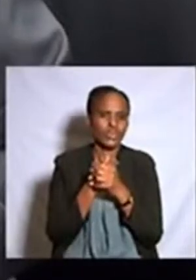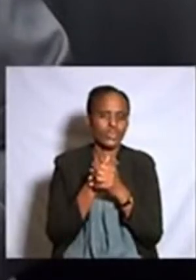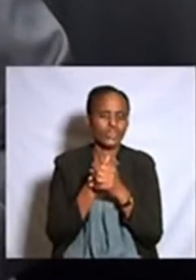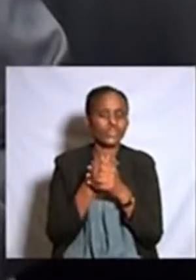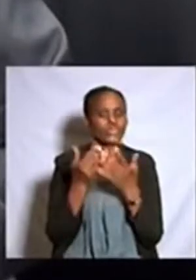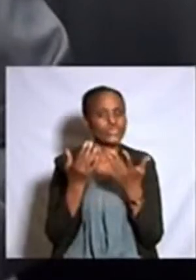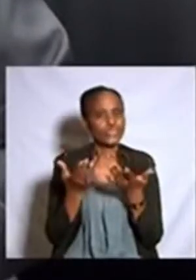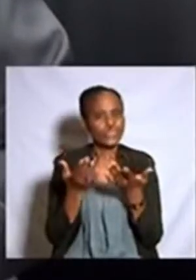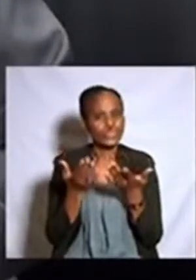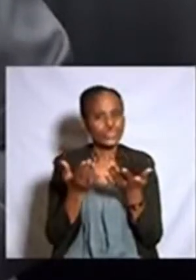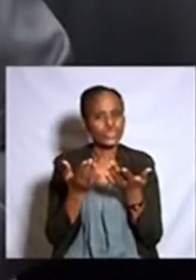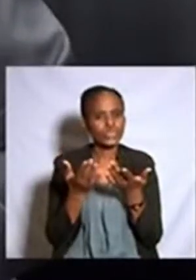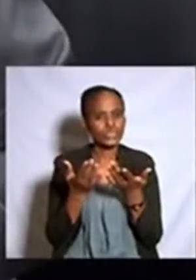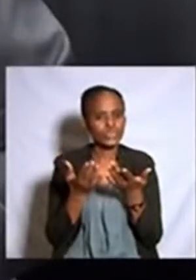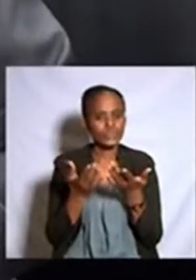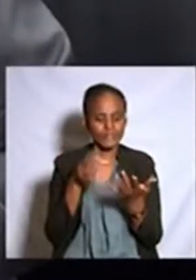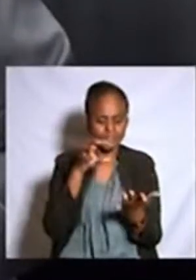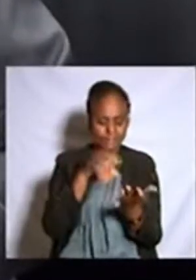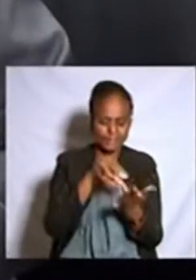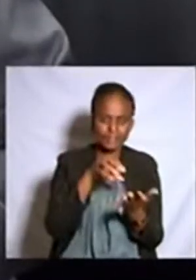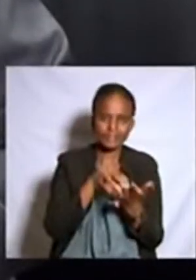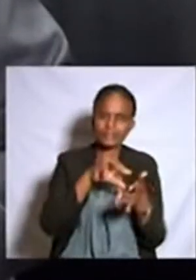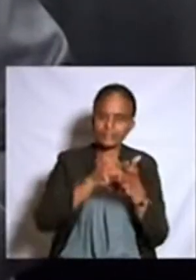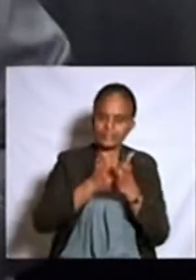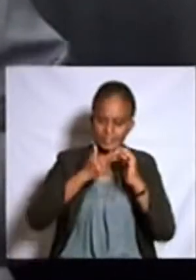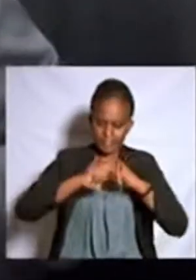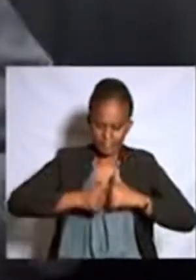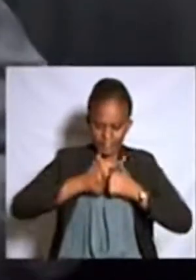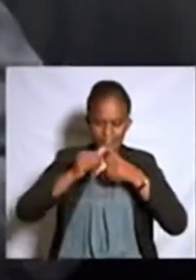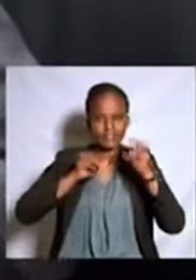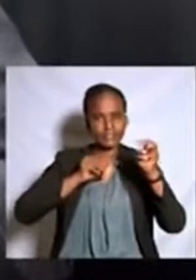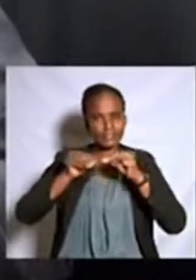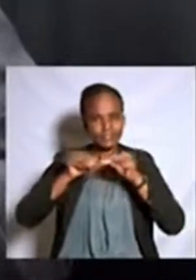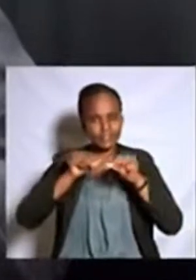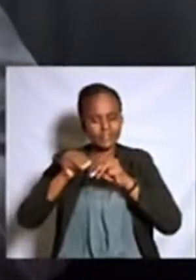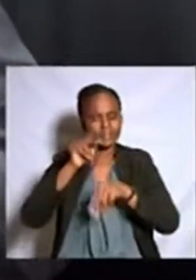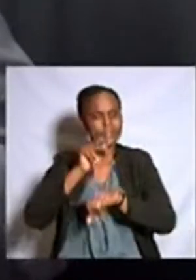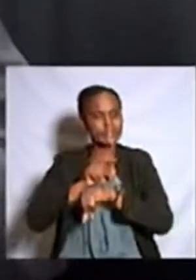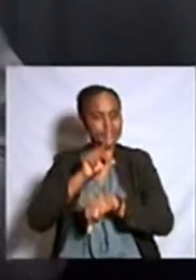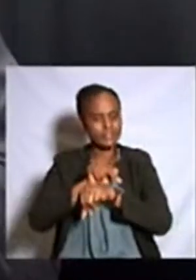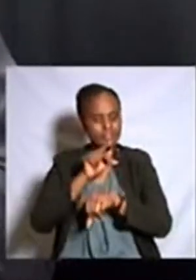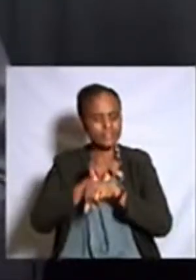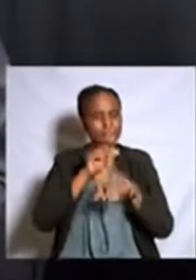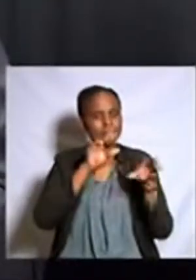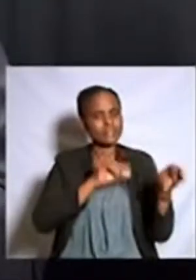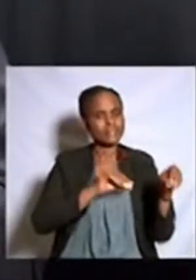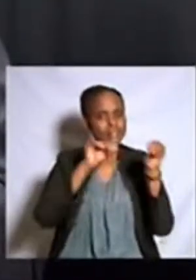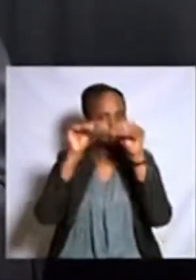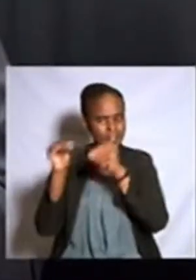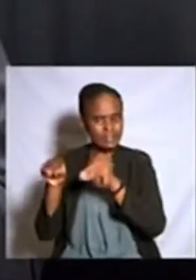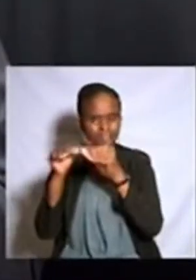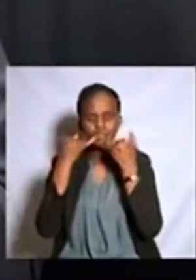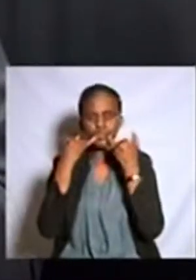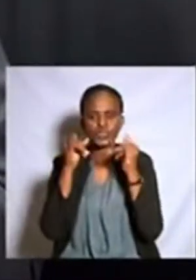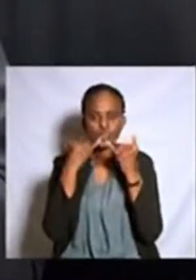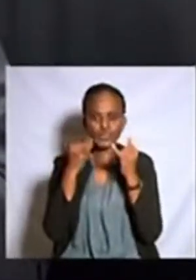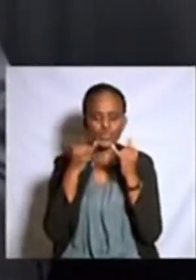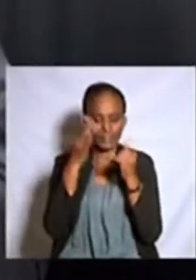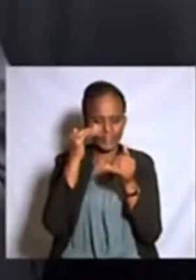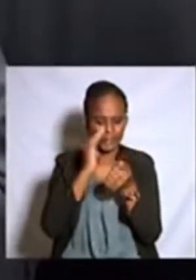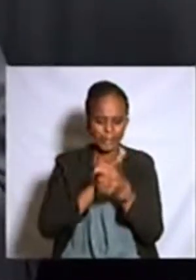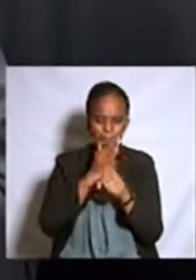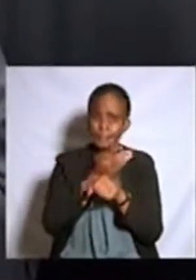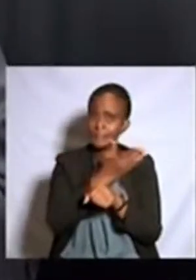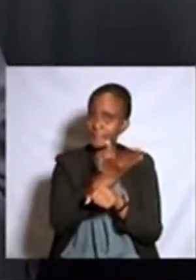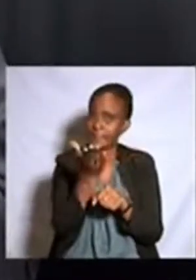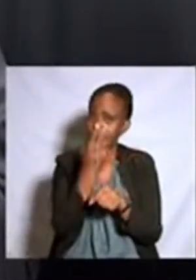it was the matter of how we manage this project of migrating data. Because once this